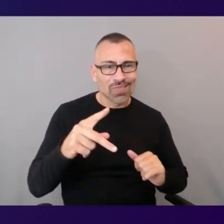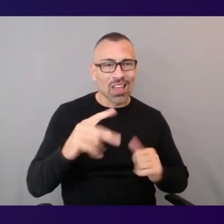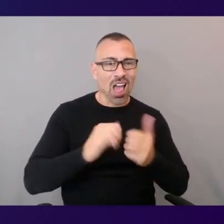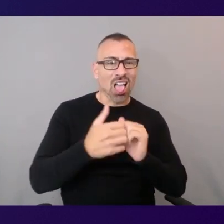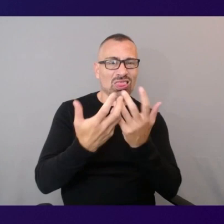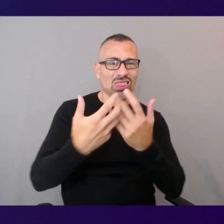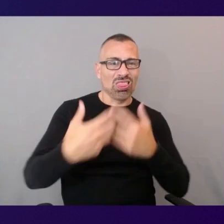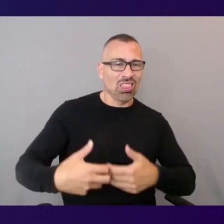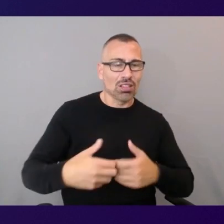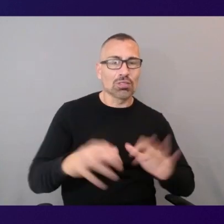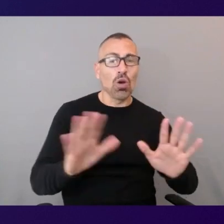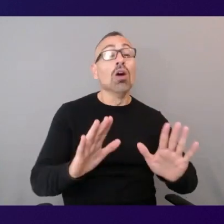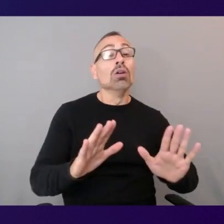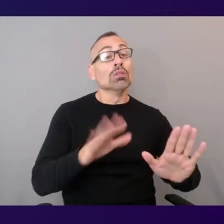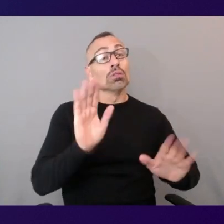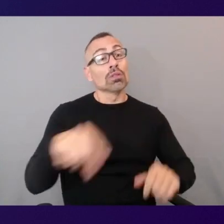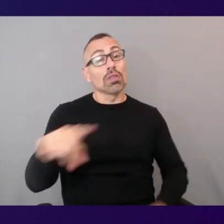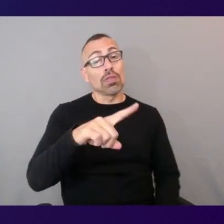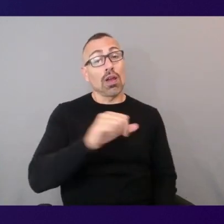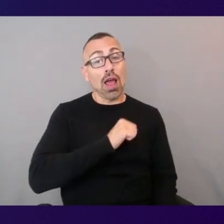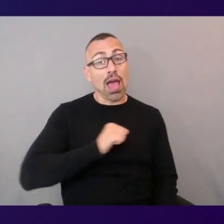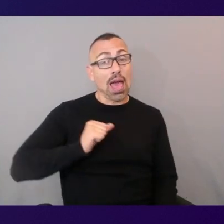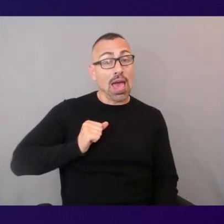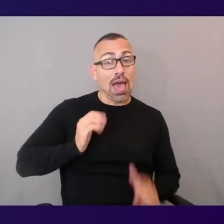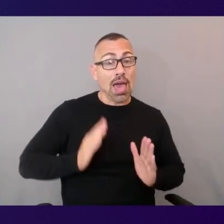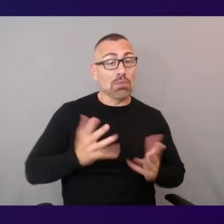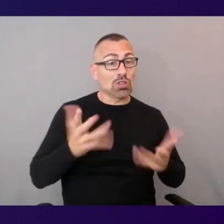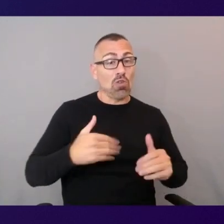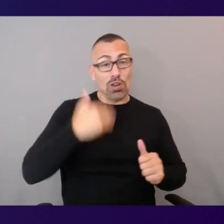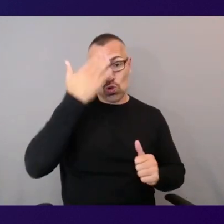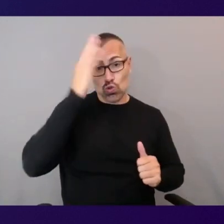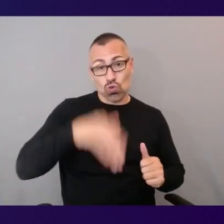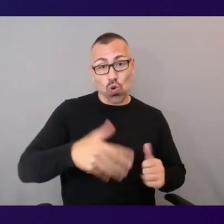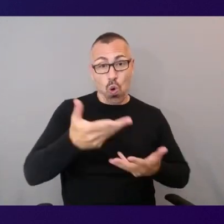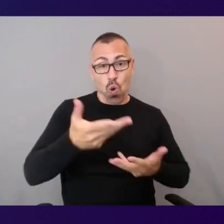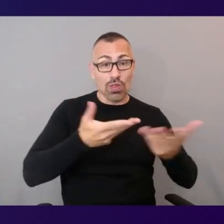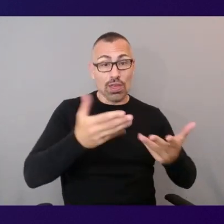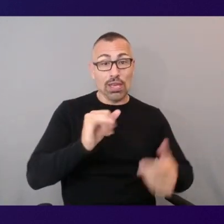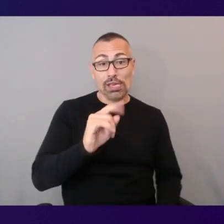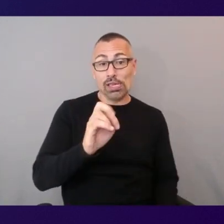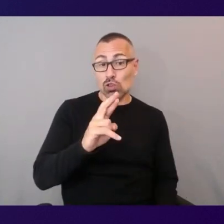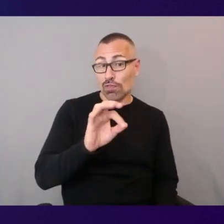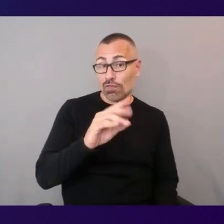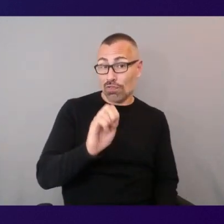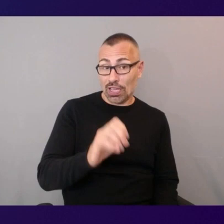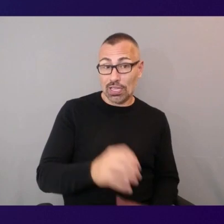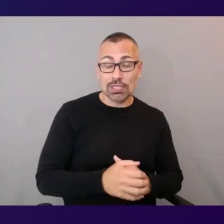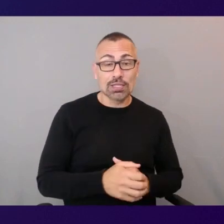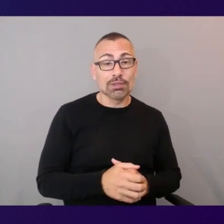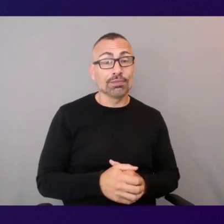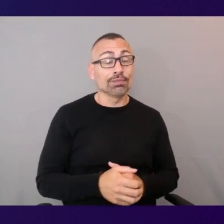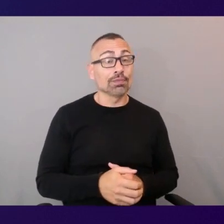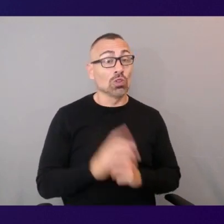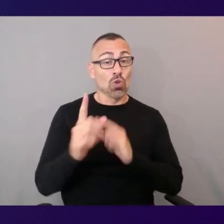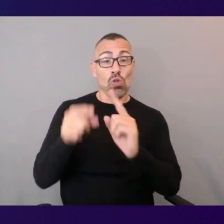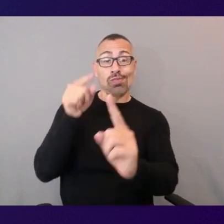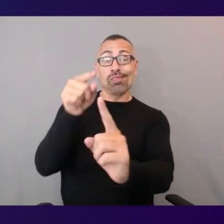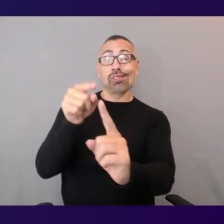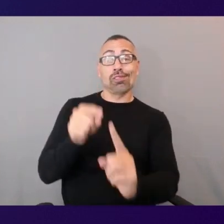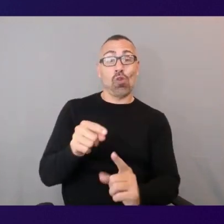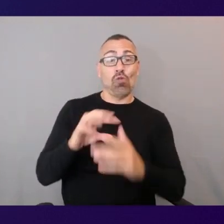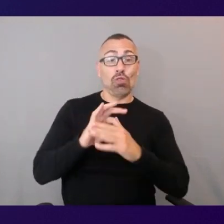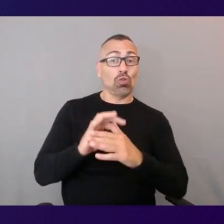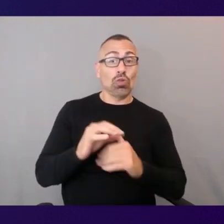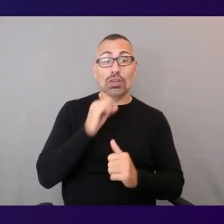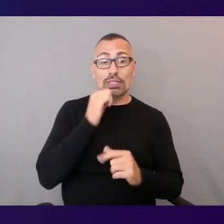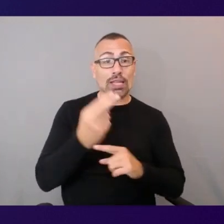the interfaces. As kind of a goal with Amazon Workspaces Core is to really not use our console, but use the third-party